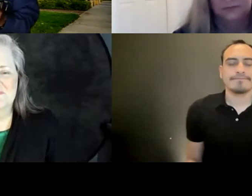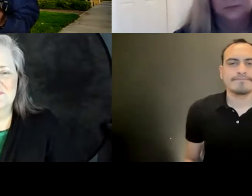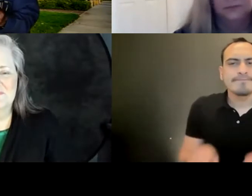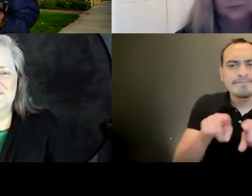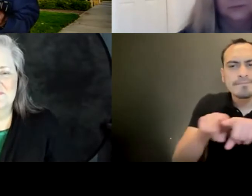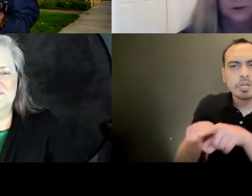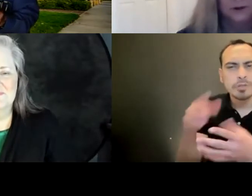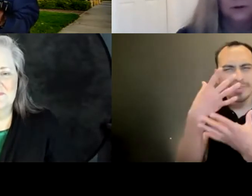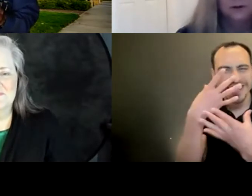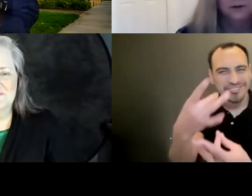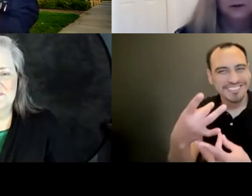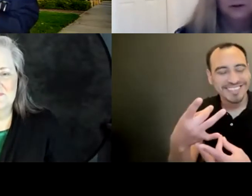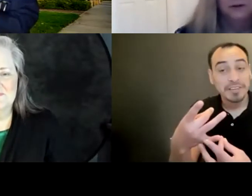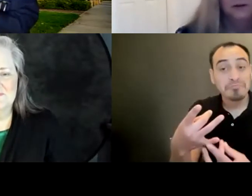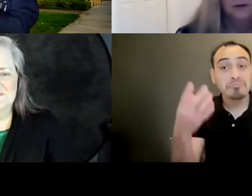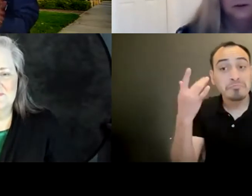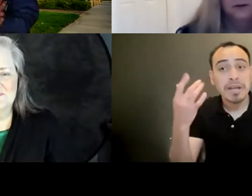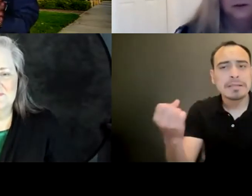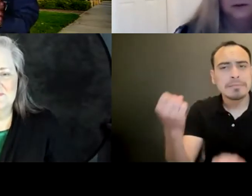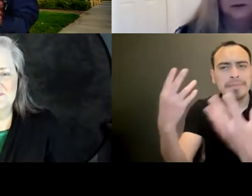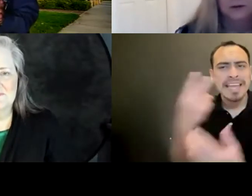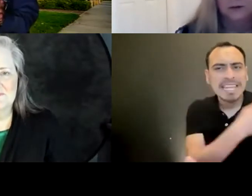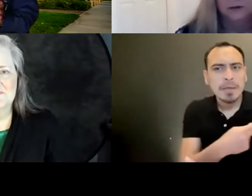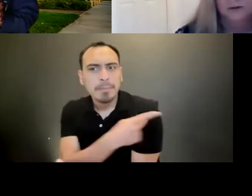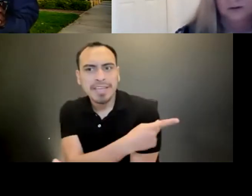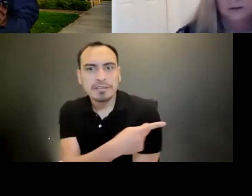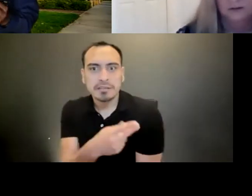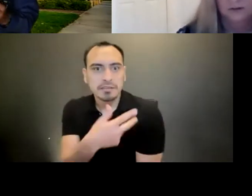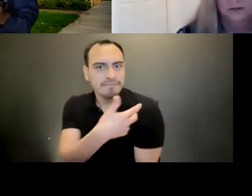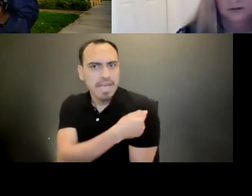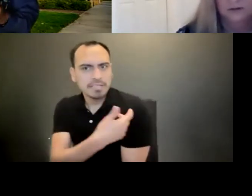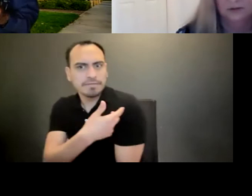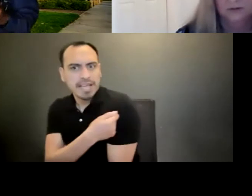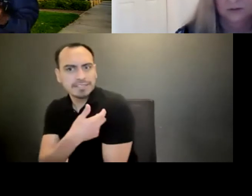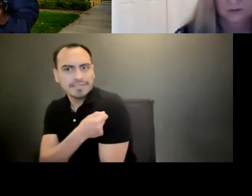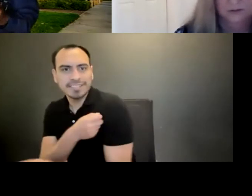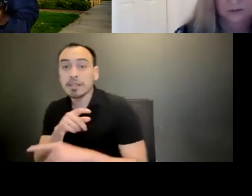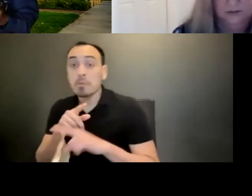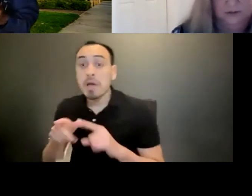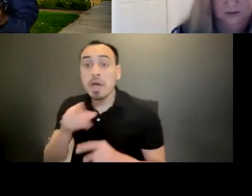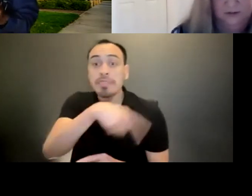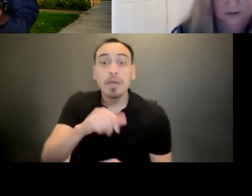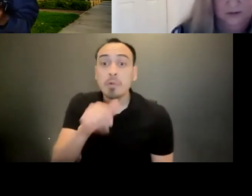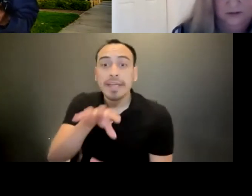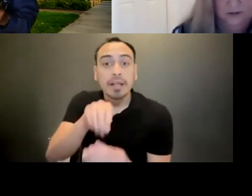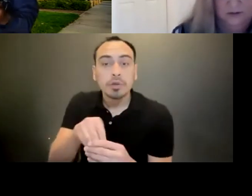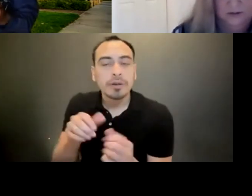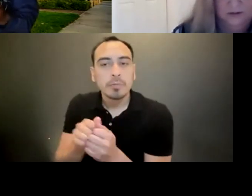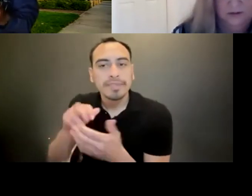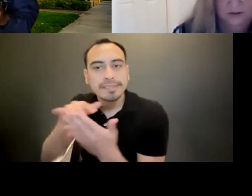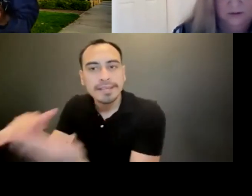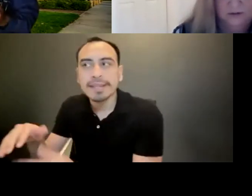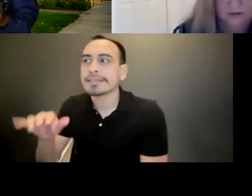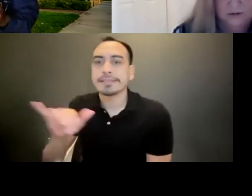of patients who are getting vaccinated that were not included in trials. So transplant patients,